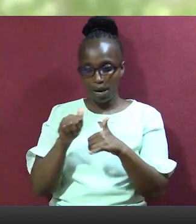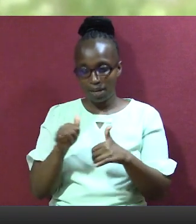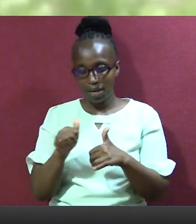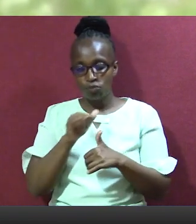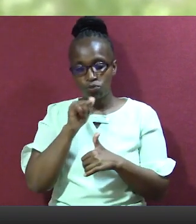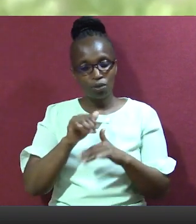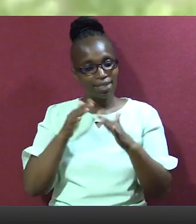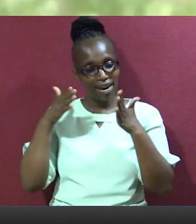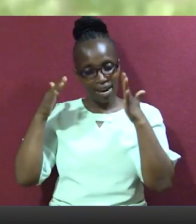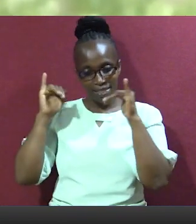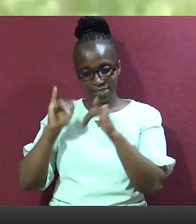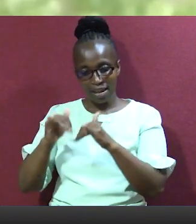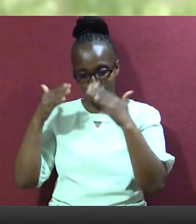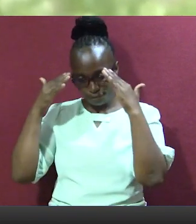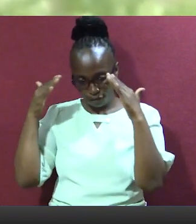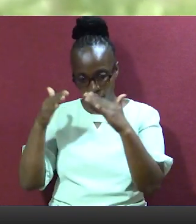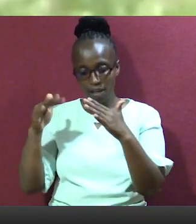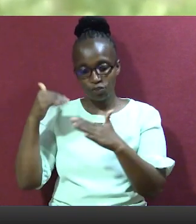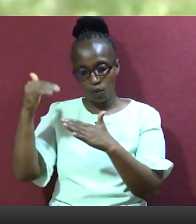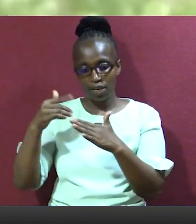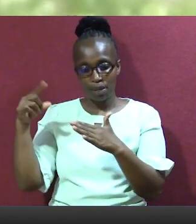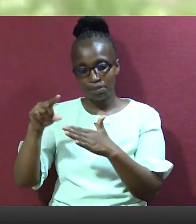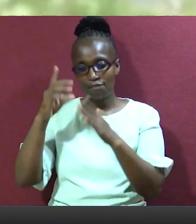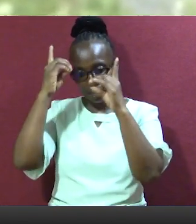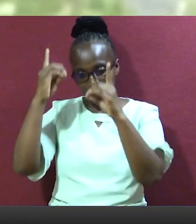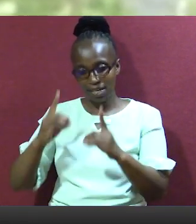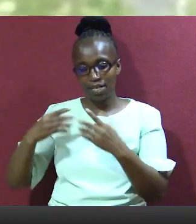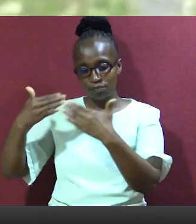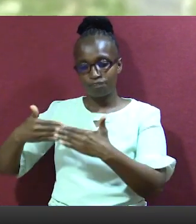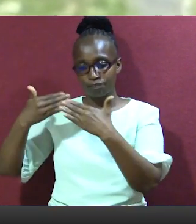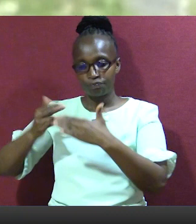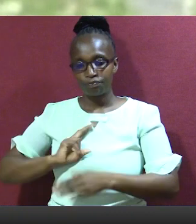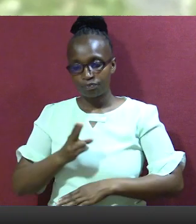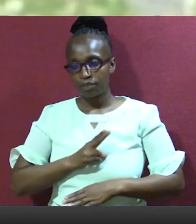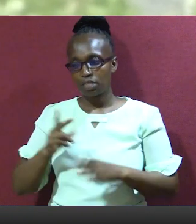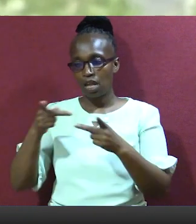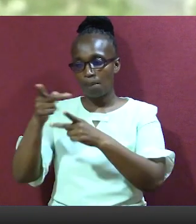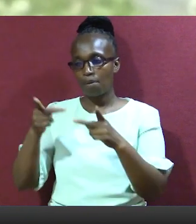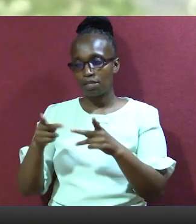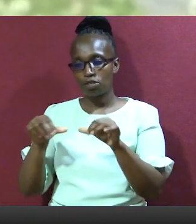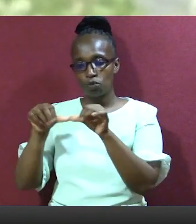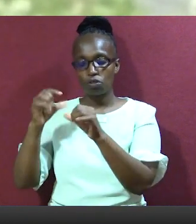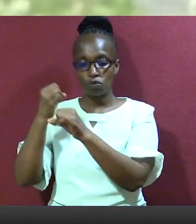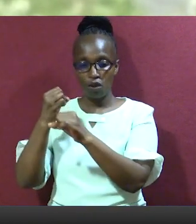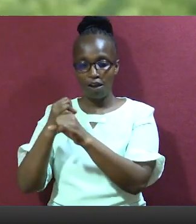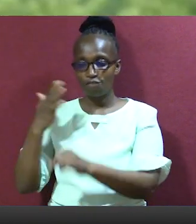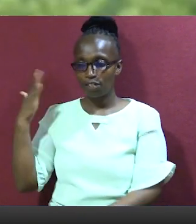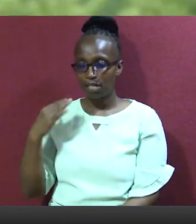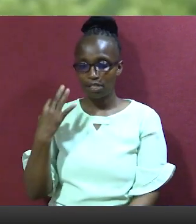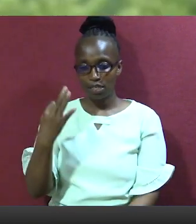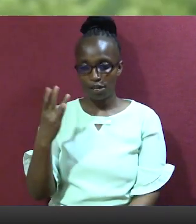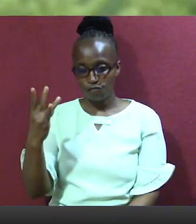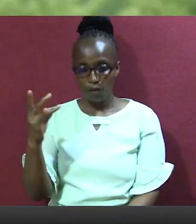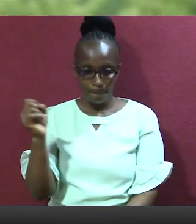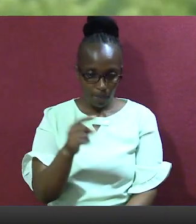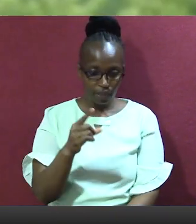ameona, tusie orphans kila siku. Ameamua kutupatia kiwanja hichi tuweze kufanya kazi hii. Sio mzuri sana,